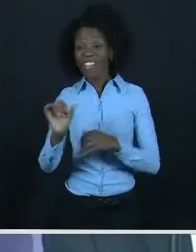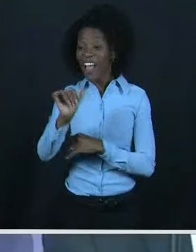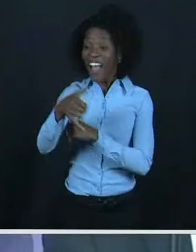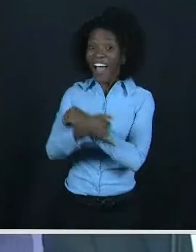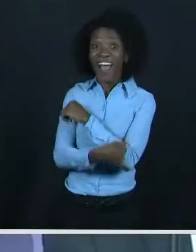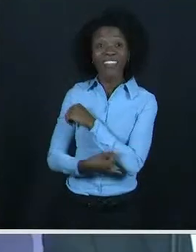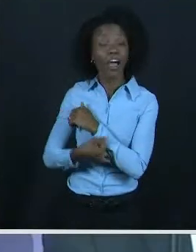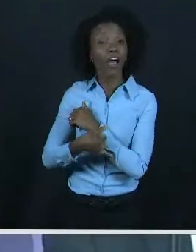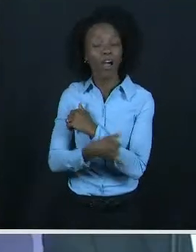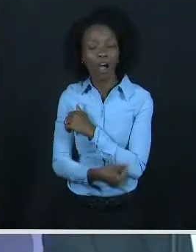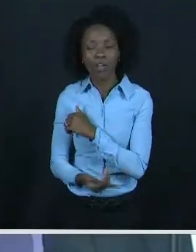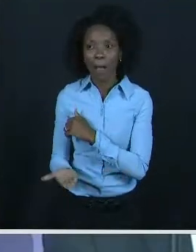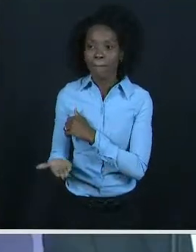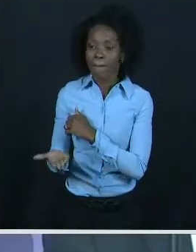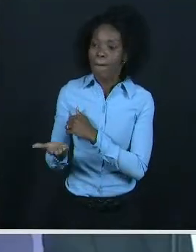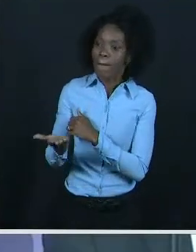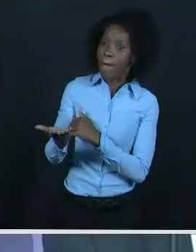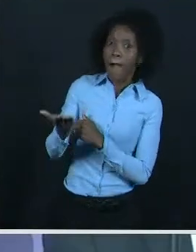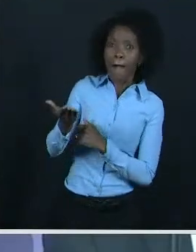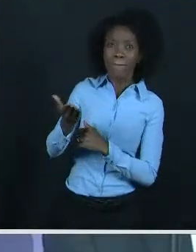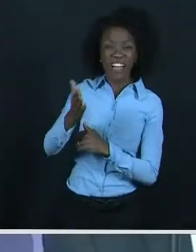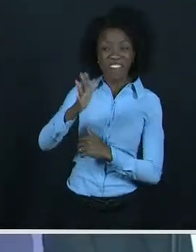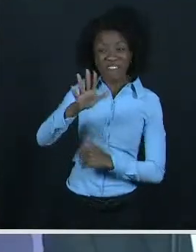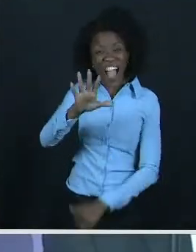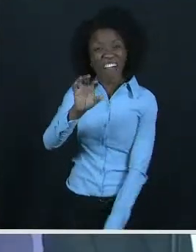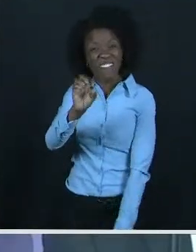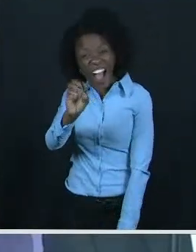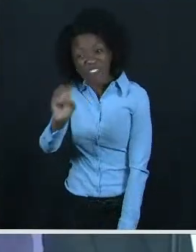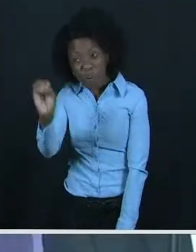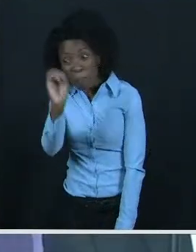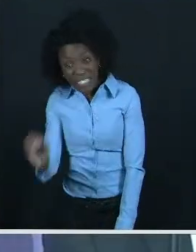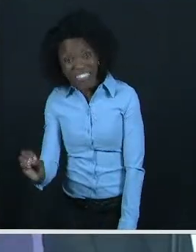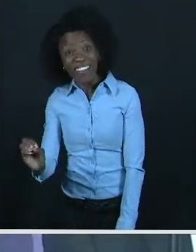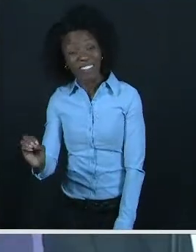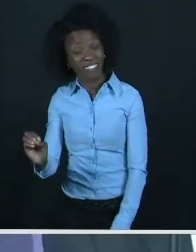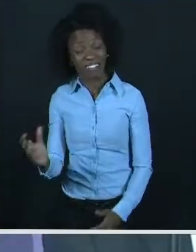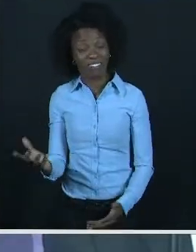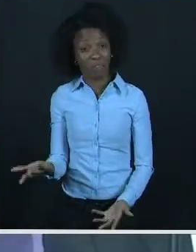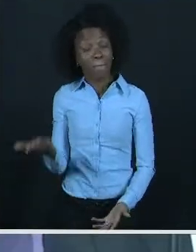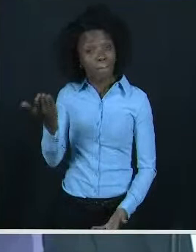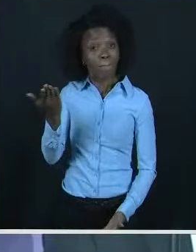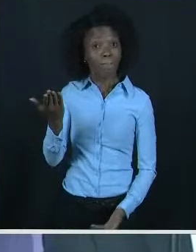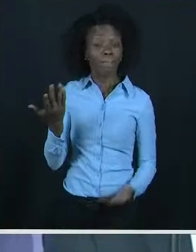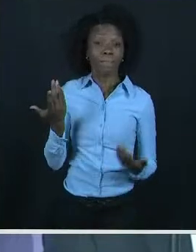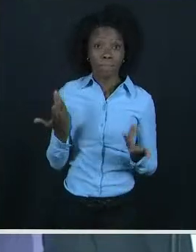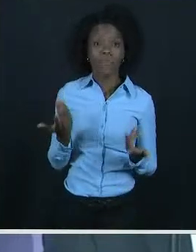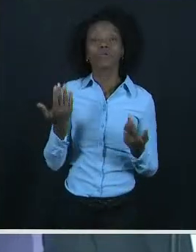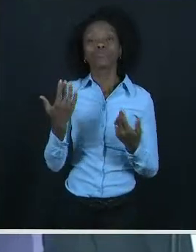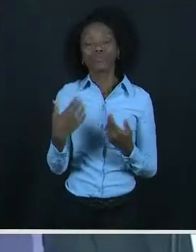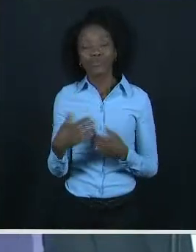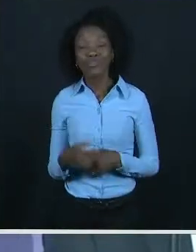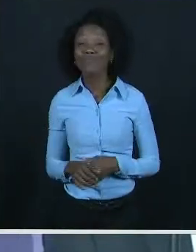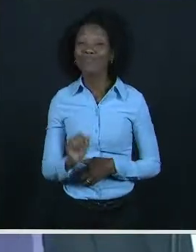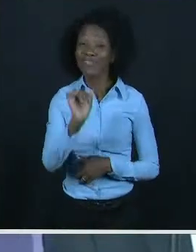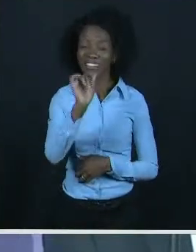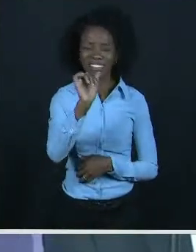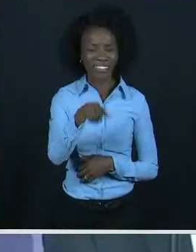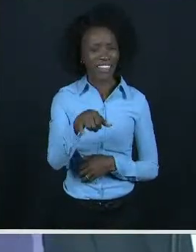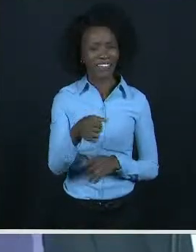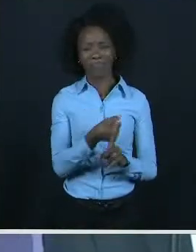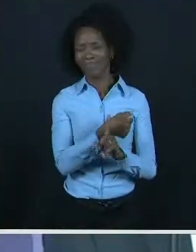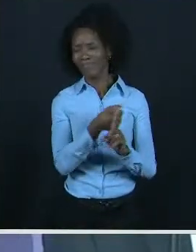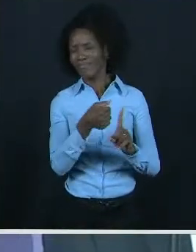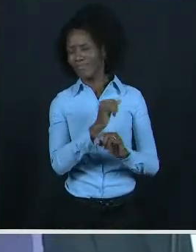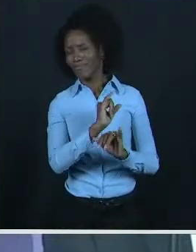countries, it went up by more than 500%. So this pernicious